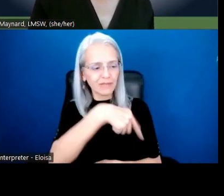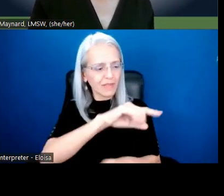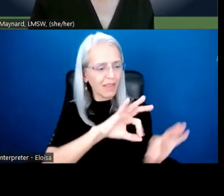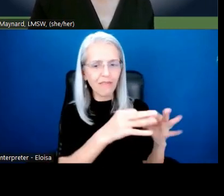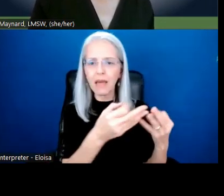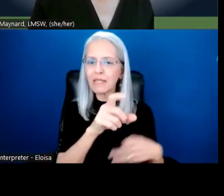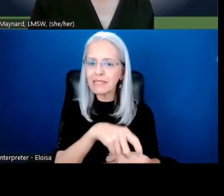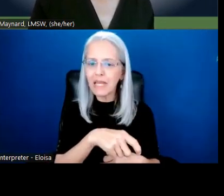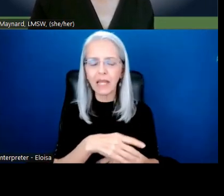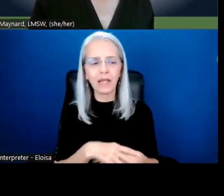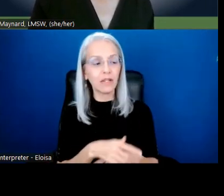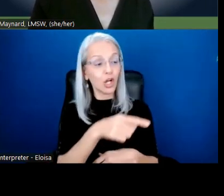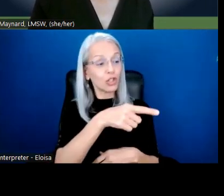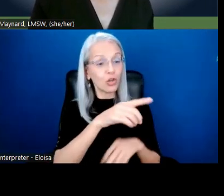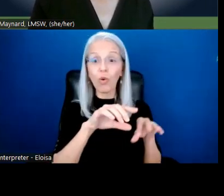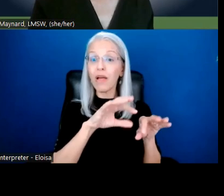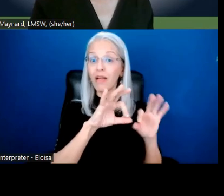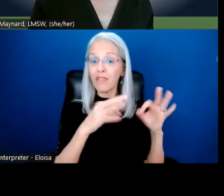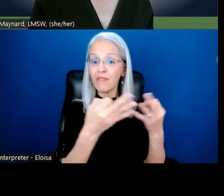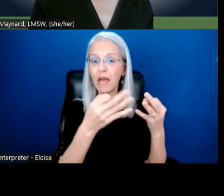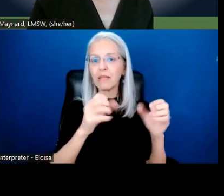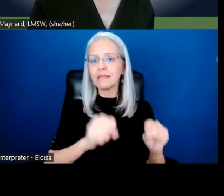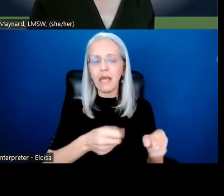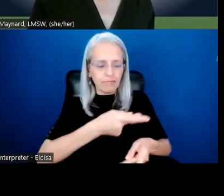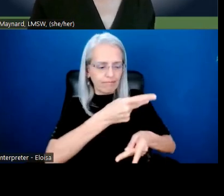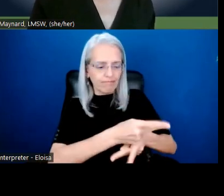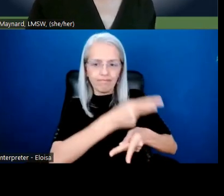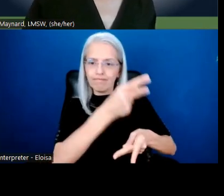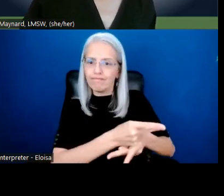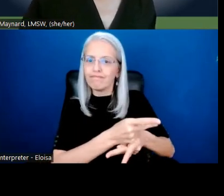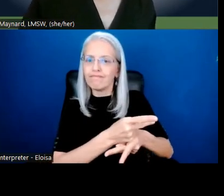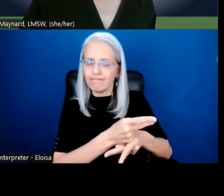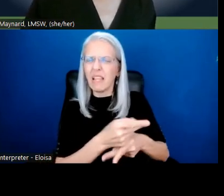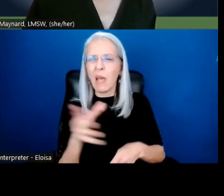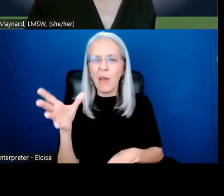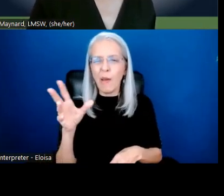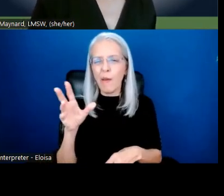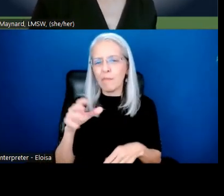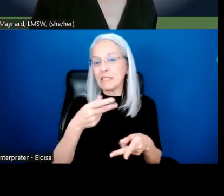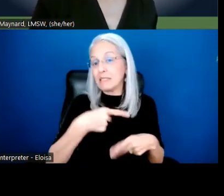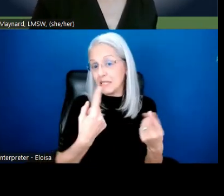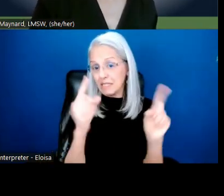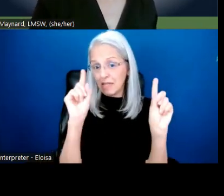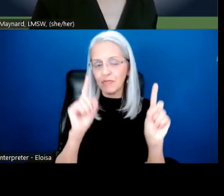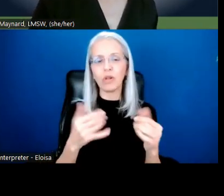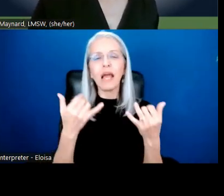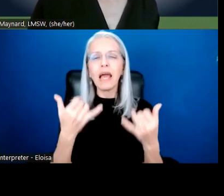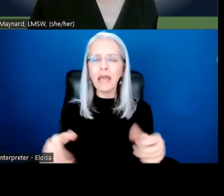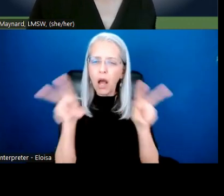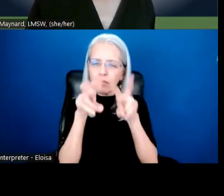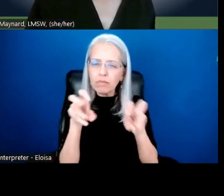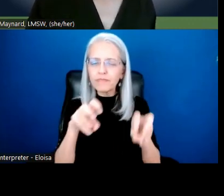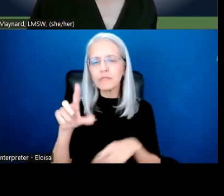to parent successfully. So we're going to, following this slide, we're going to really start looking at some tools